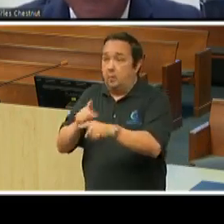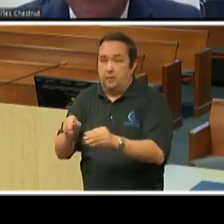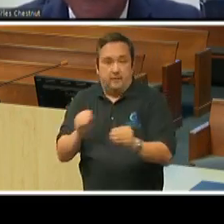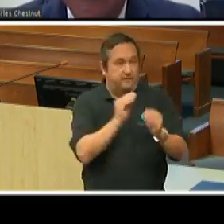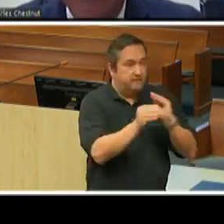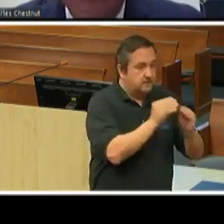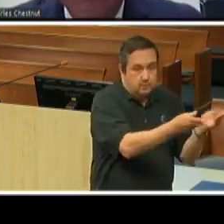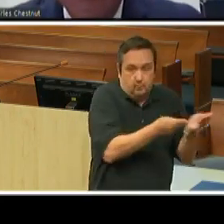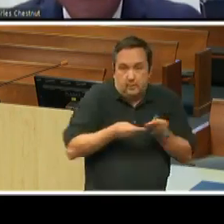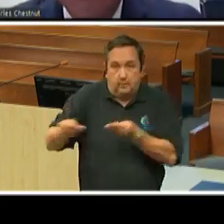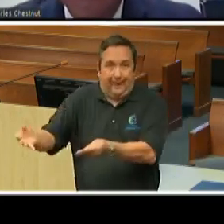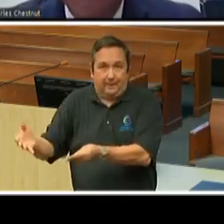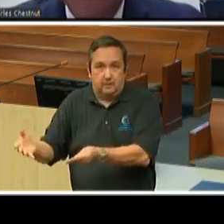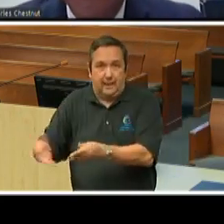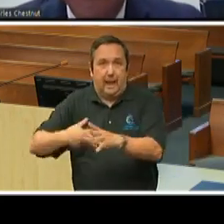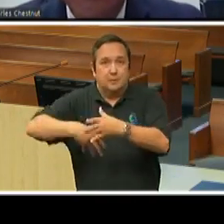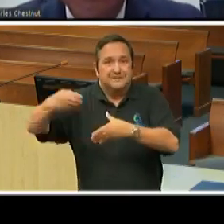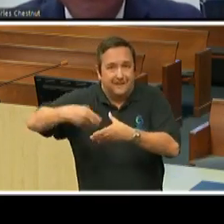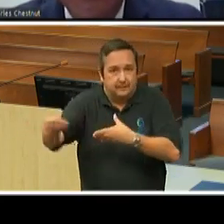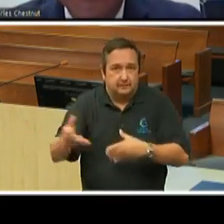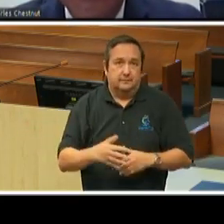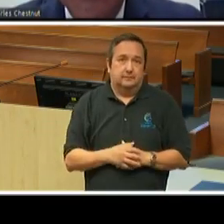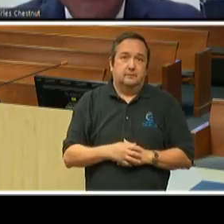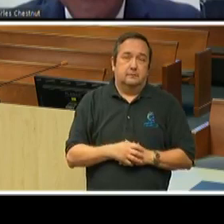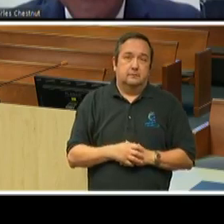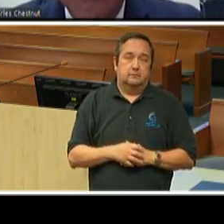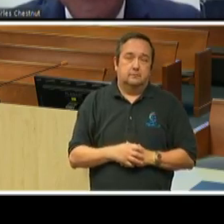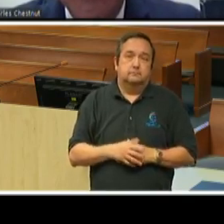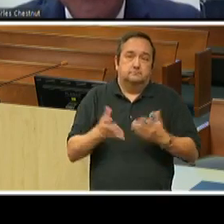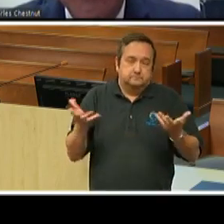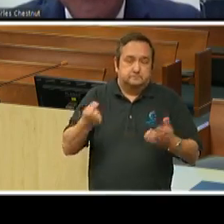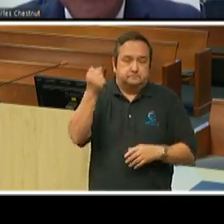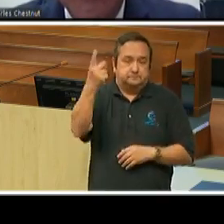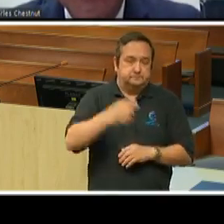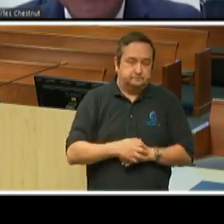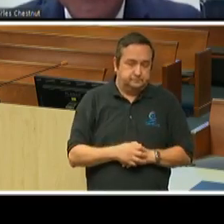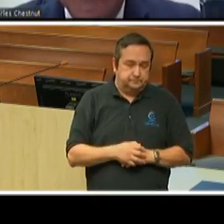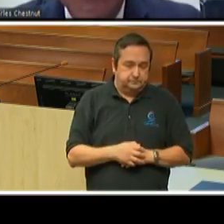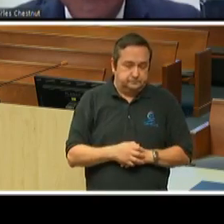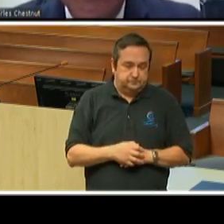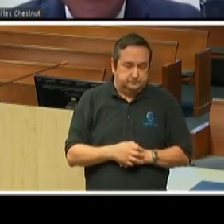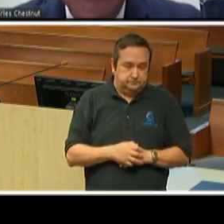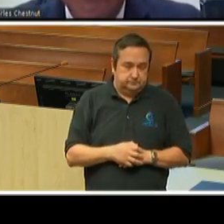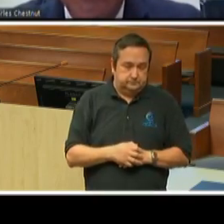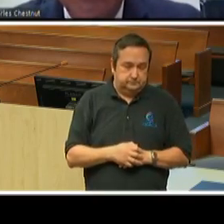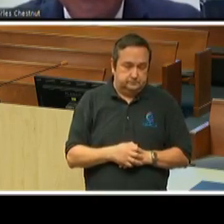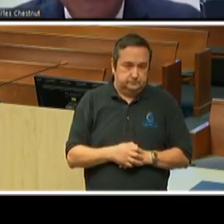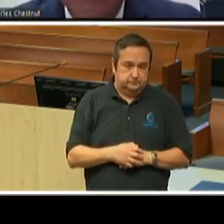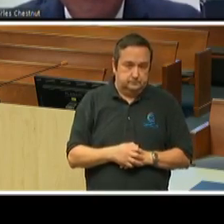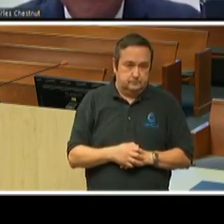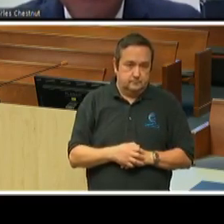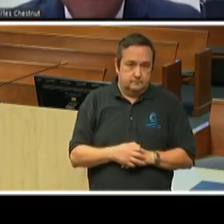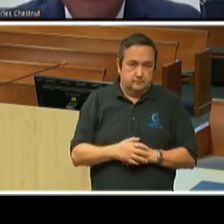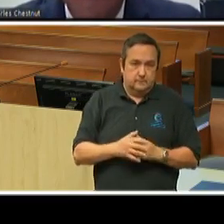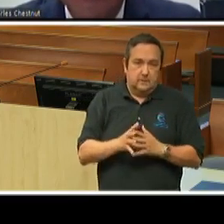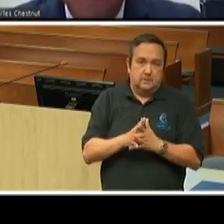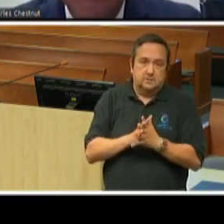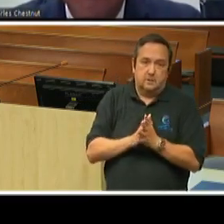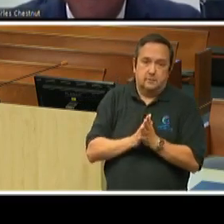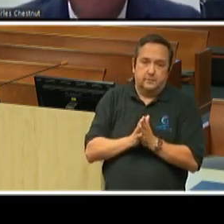stuff inside, and bring it out to them. Like outside, everywhere. Gotcha. That's right. Thank you. Okay,